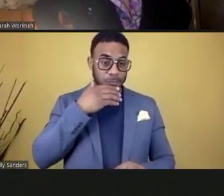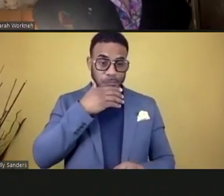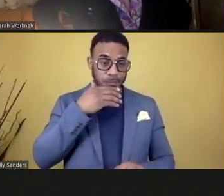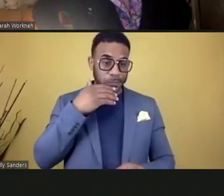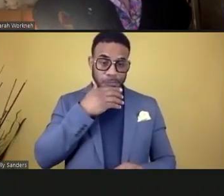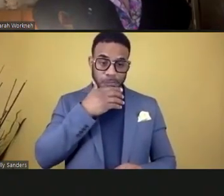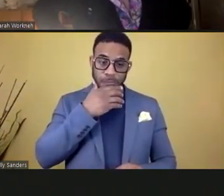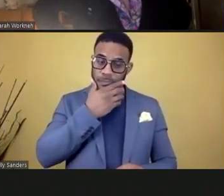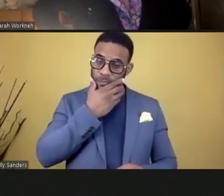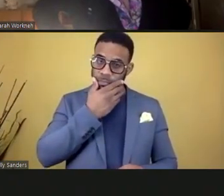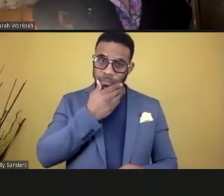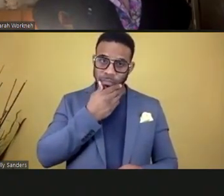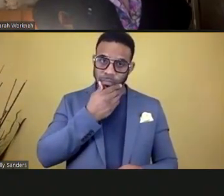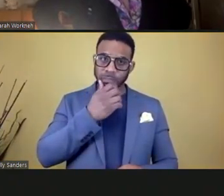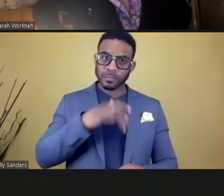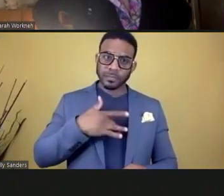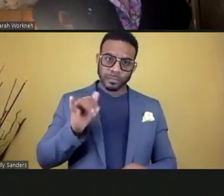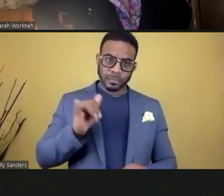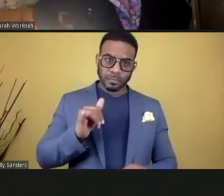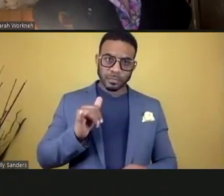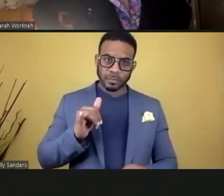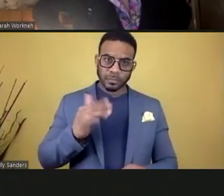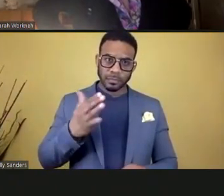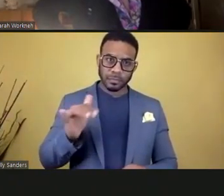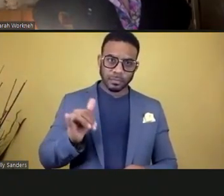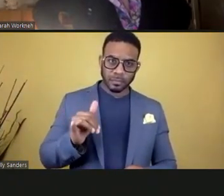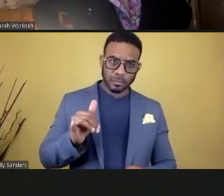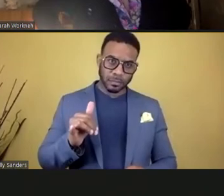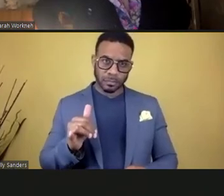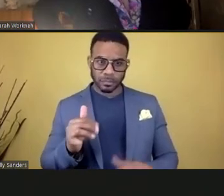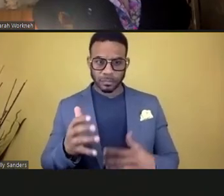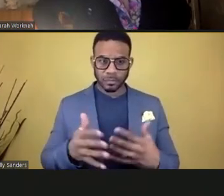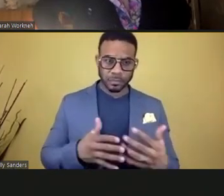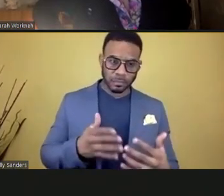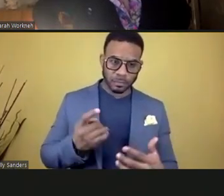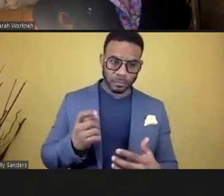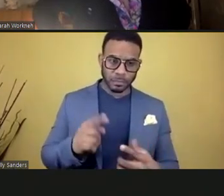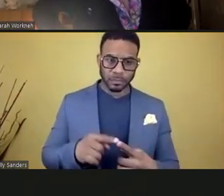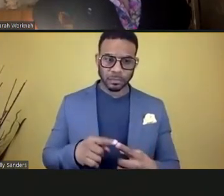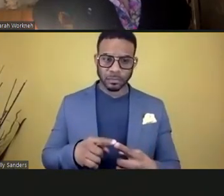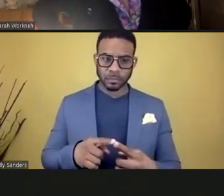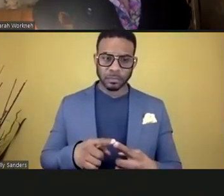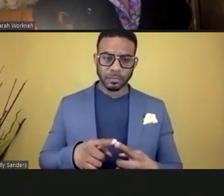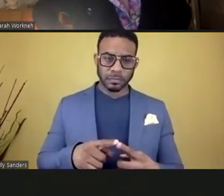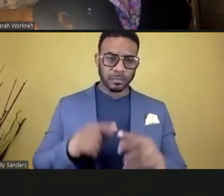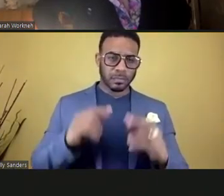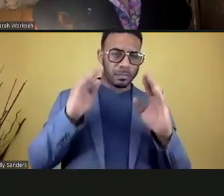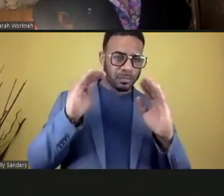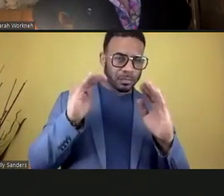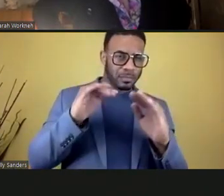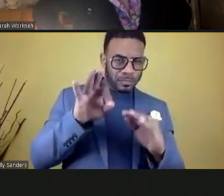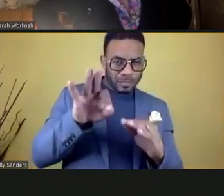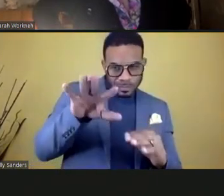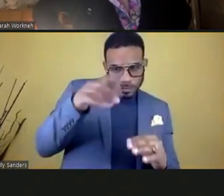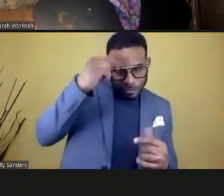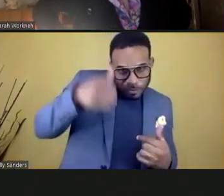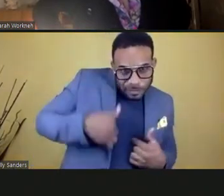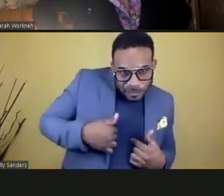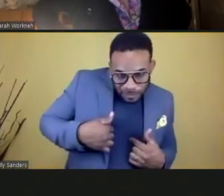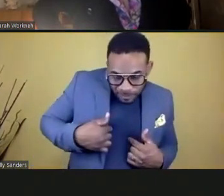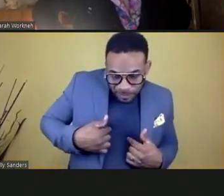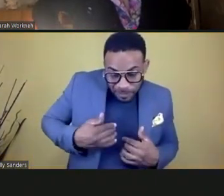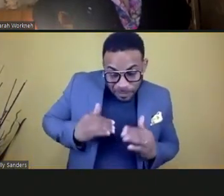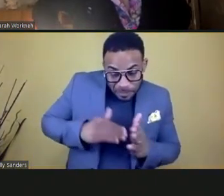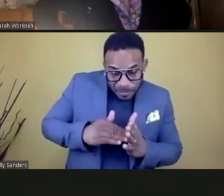And there does feel like there's a slight, like, bit of hope in there for me. I'm often